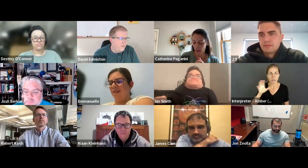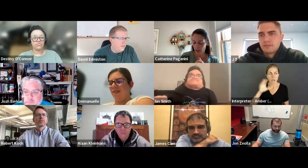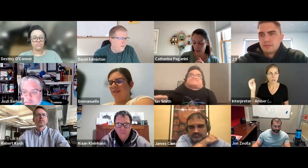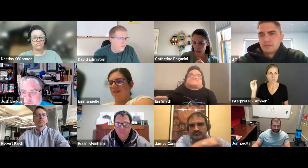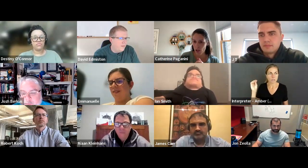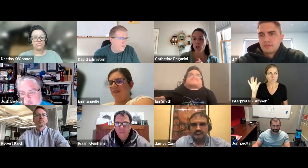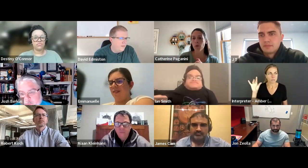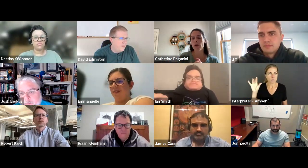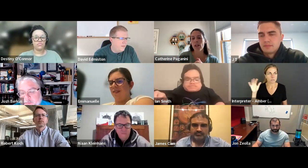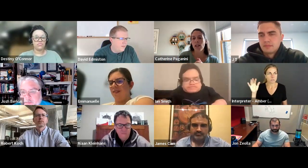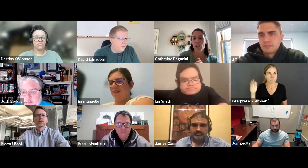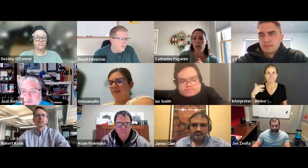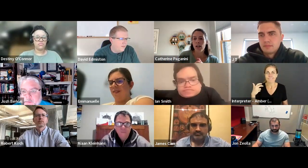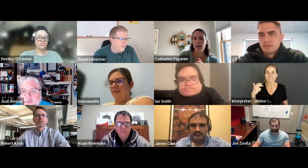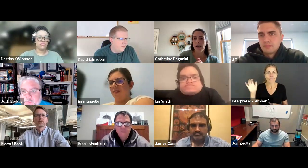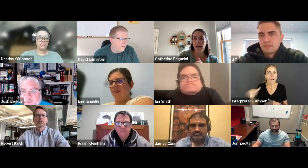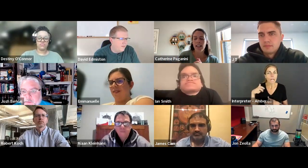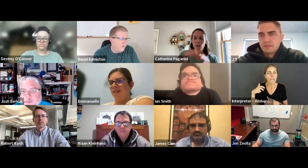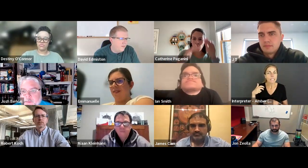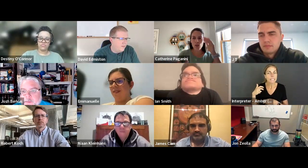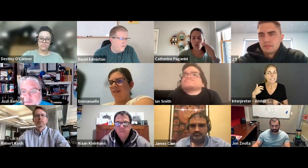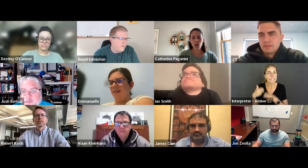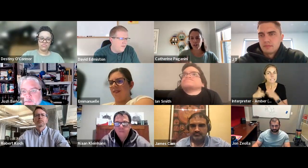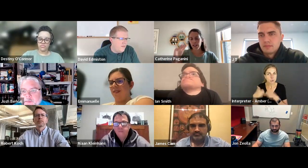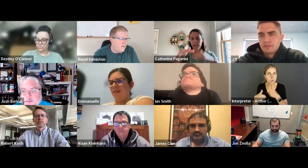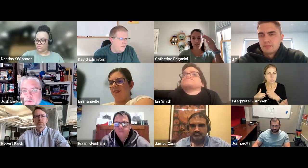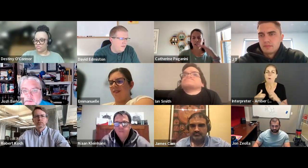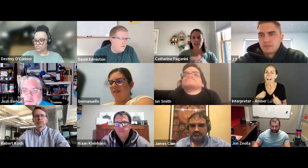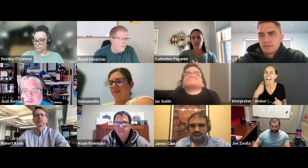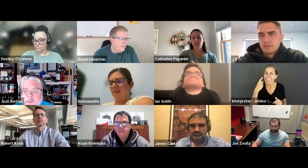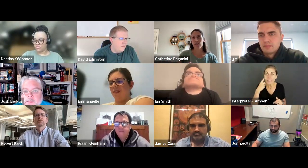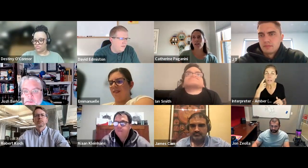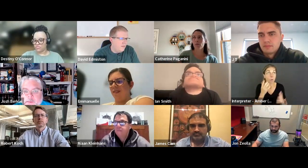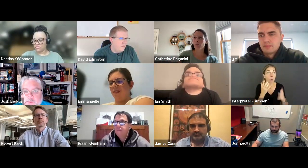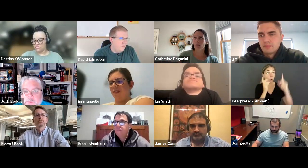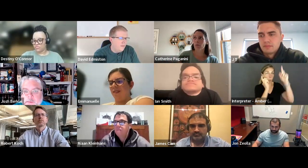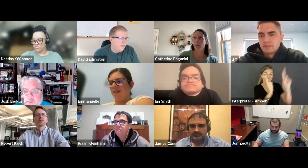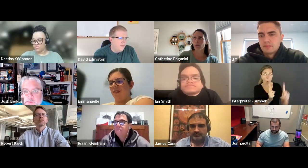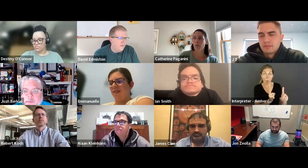the issue. And I think the goals were kind of like